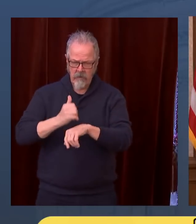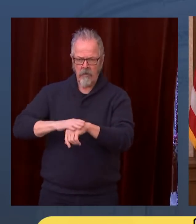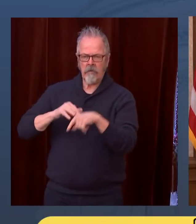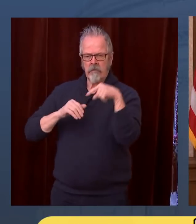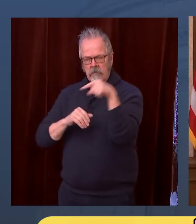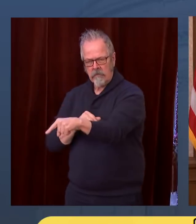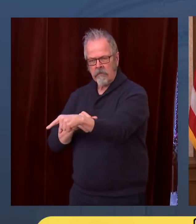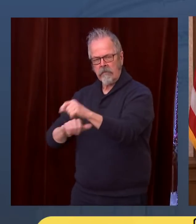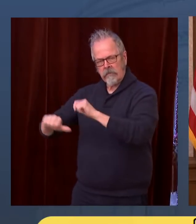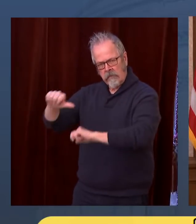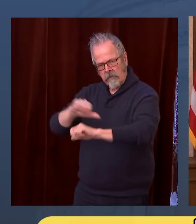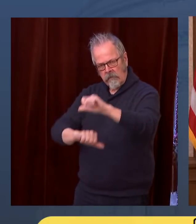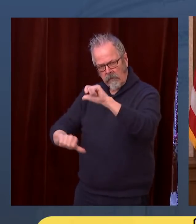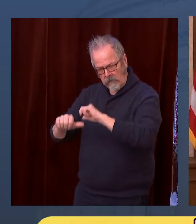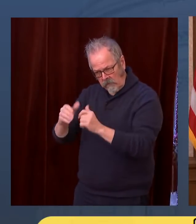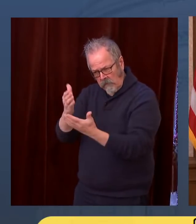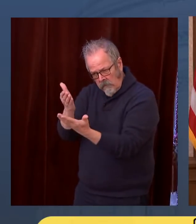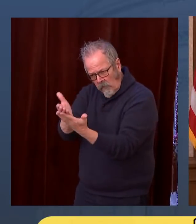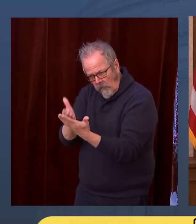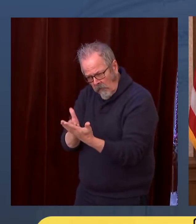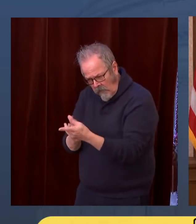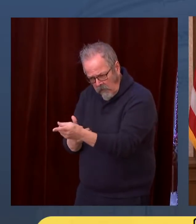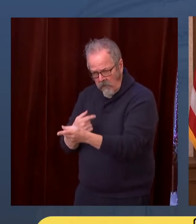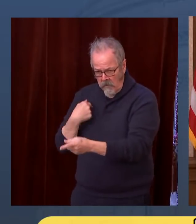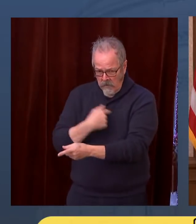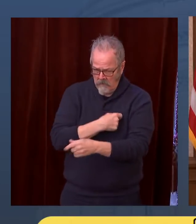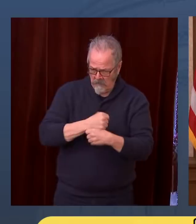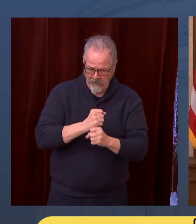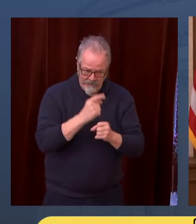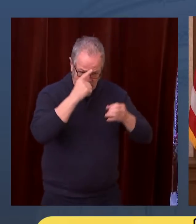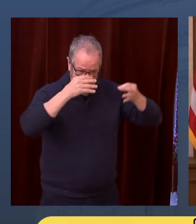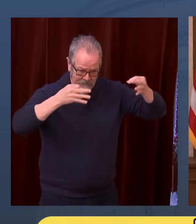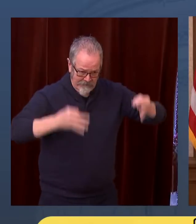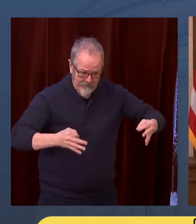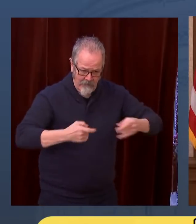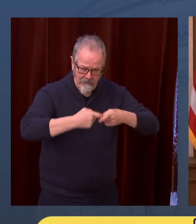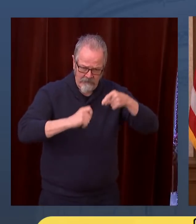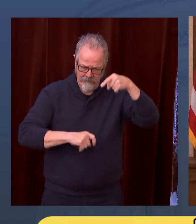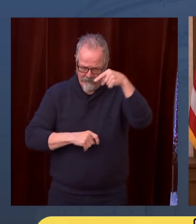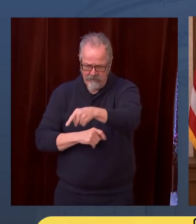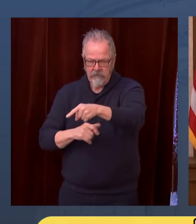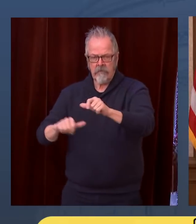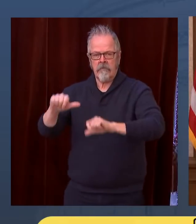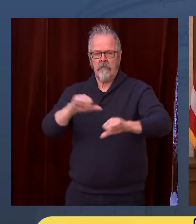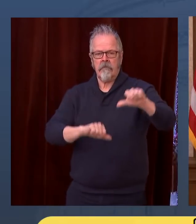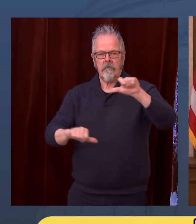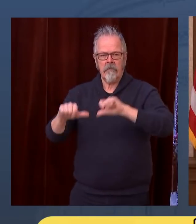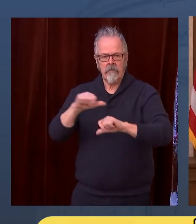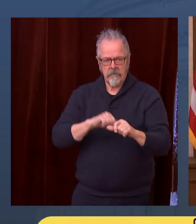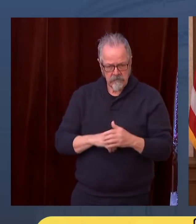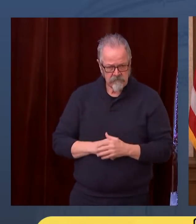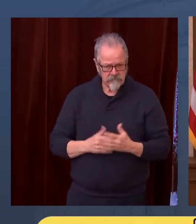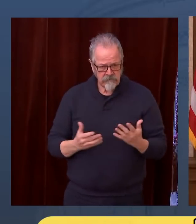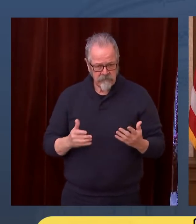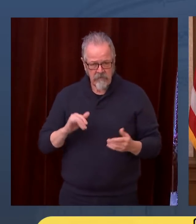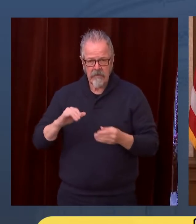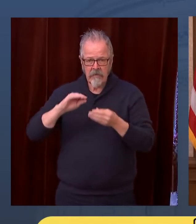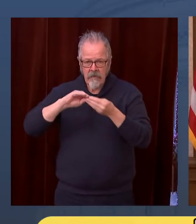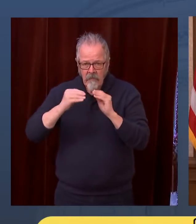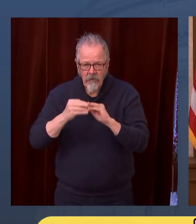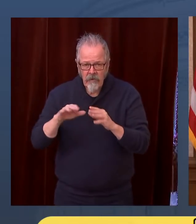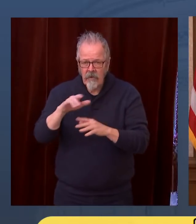forthcoming decisions. As you know, we have relied upon data and science to guide us throughout this period of this